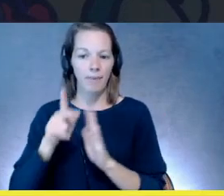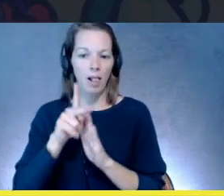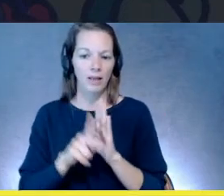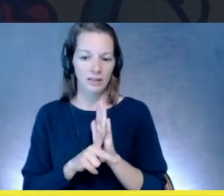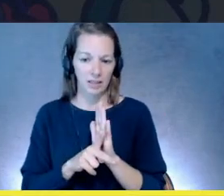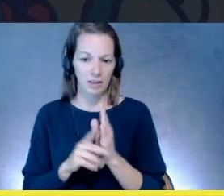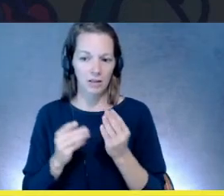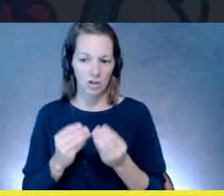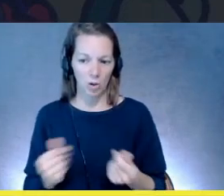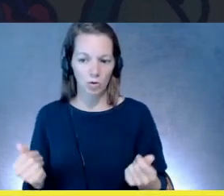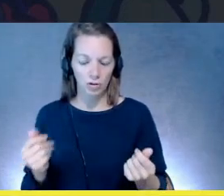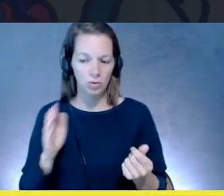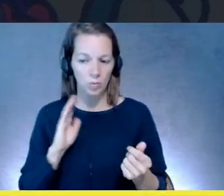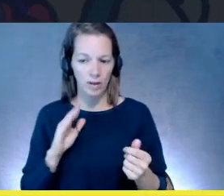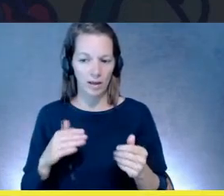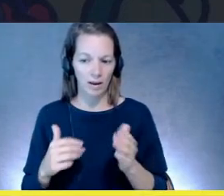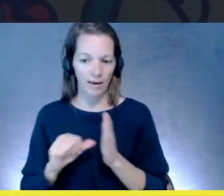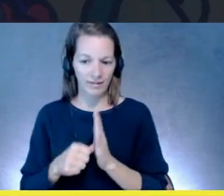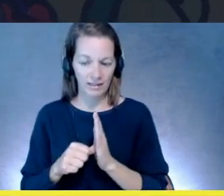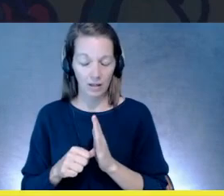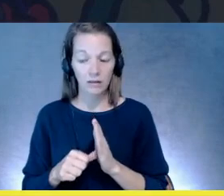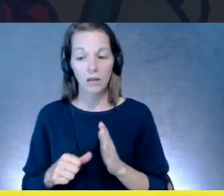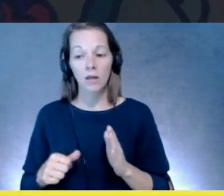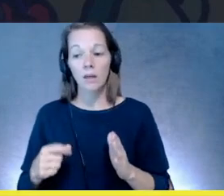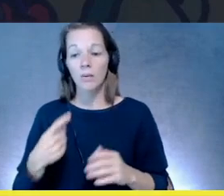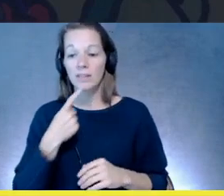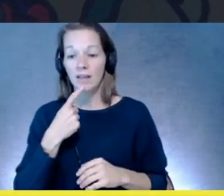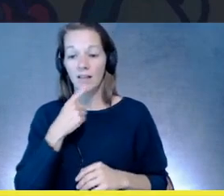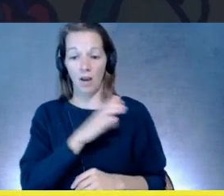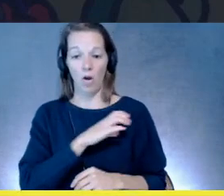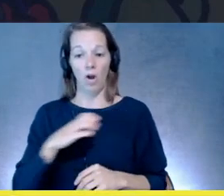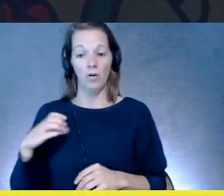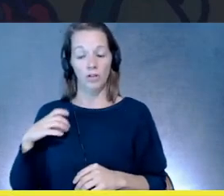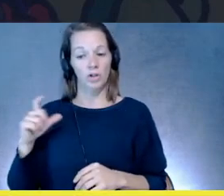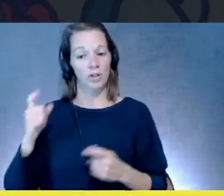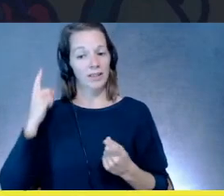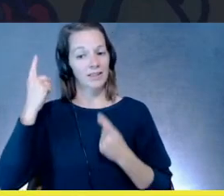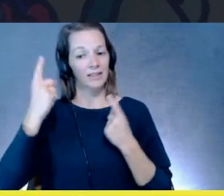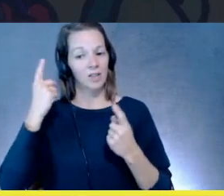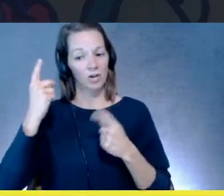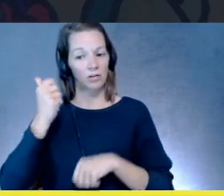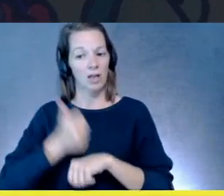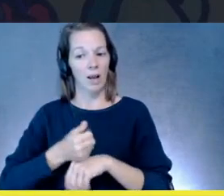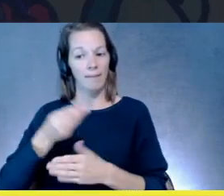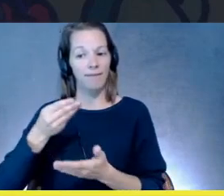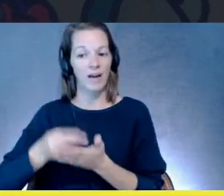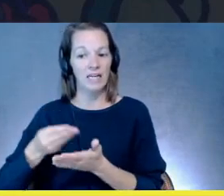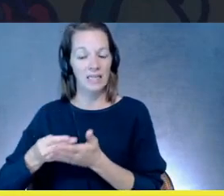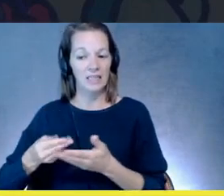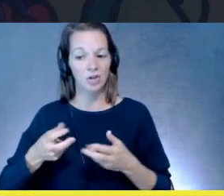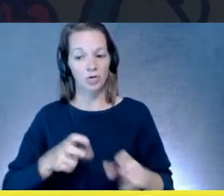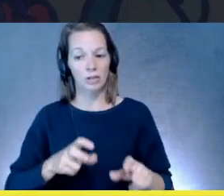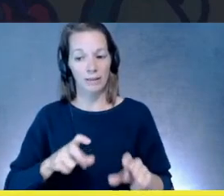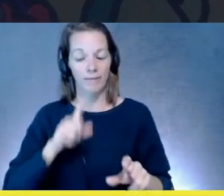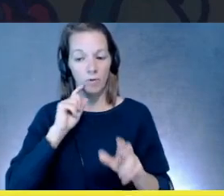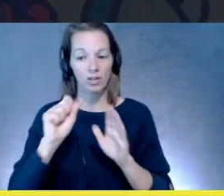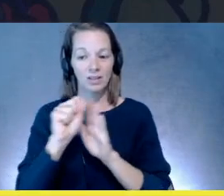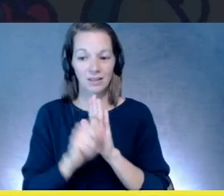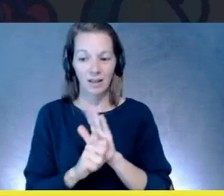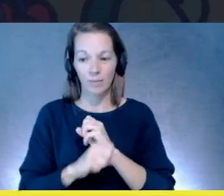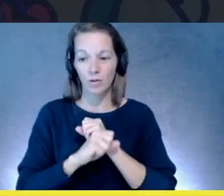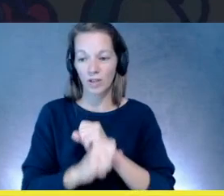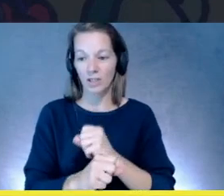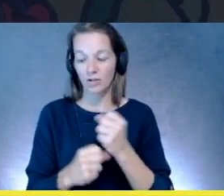we emphasized. We argued that Congress should consider creating a funding stream for state protection and advocacy